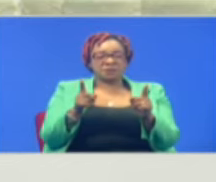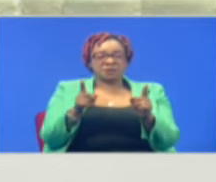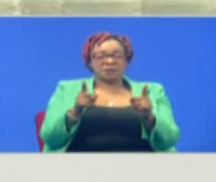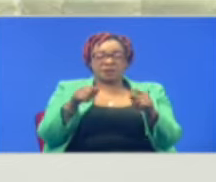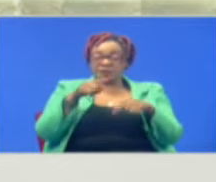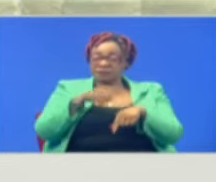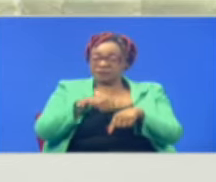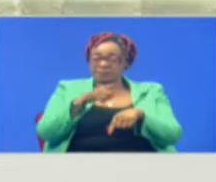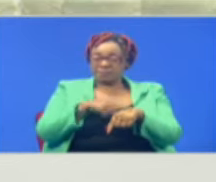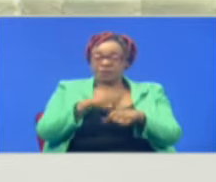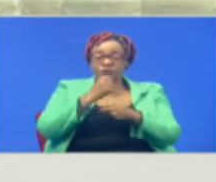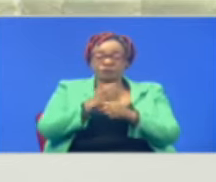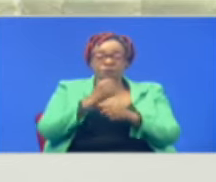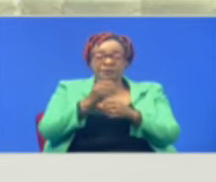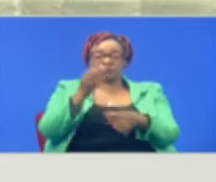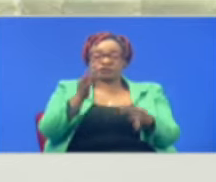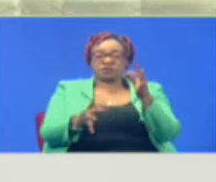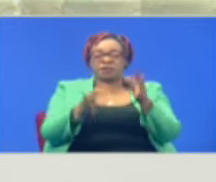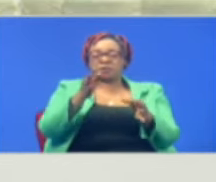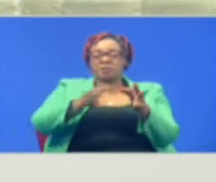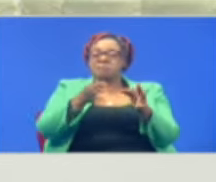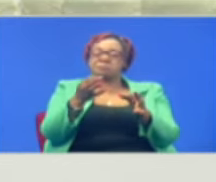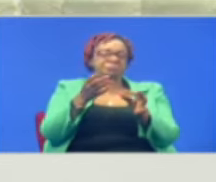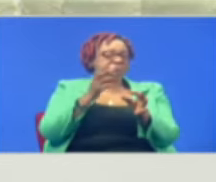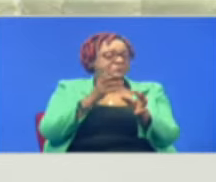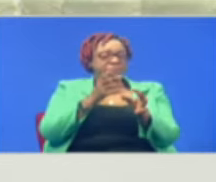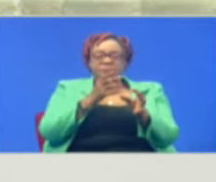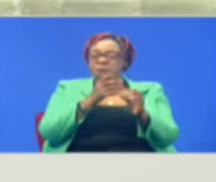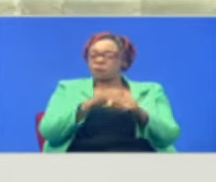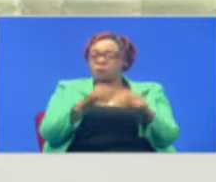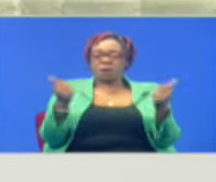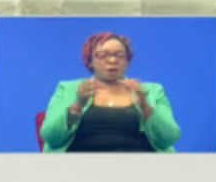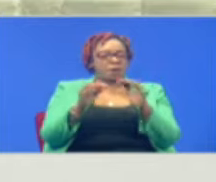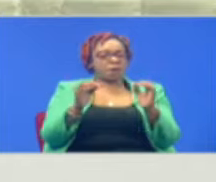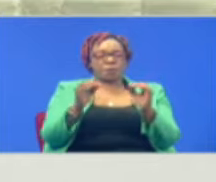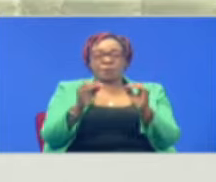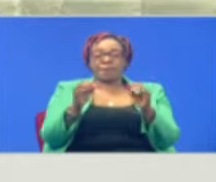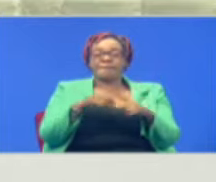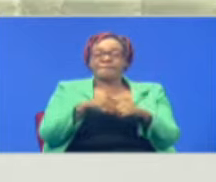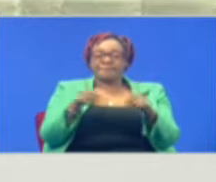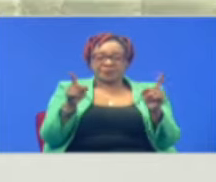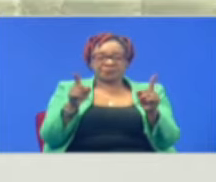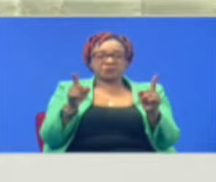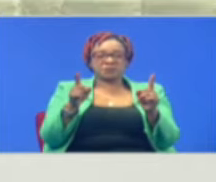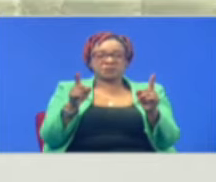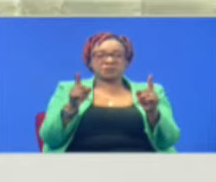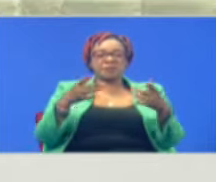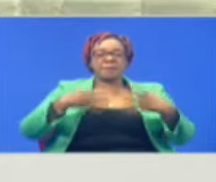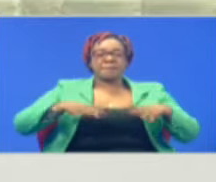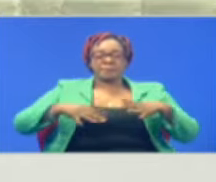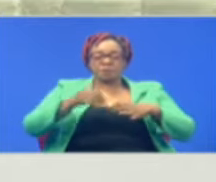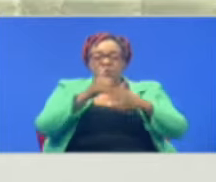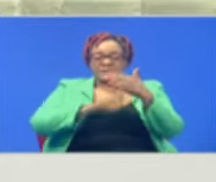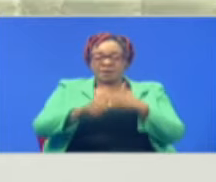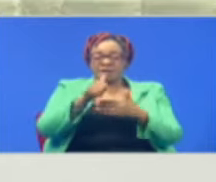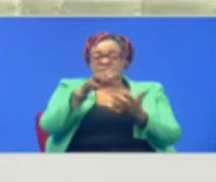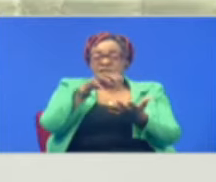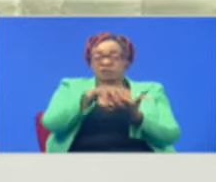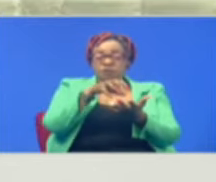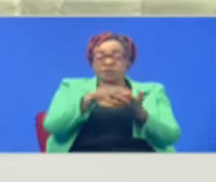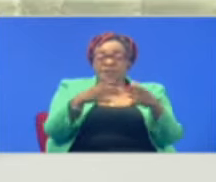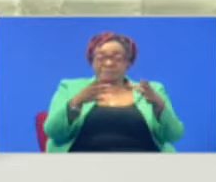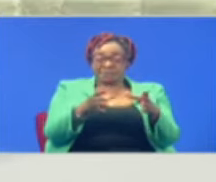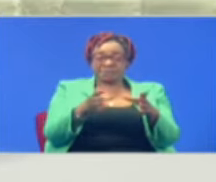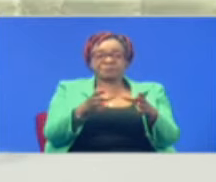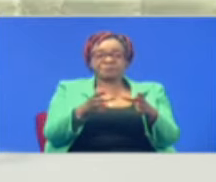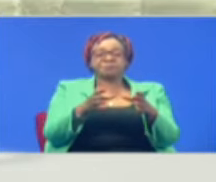at the time they were standing trial, they were not fit, they were not well. But this, and for people under this kind of category, this is